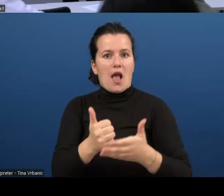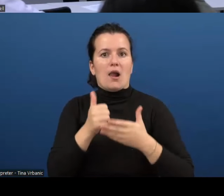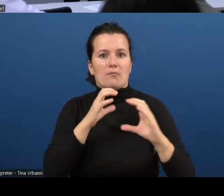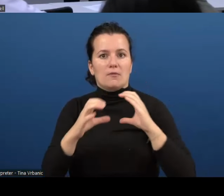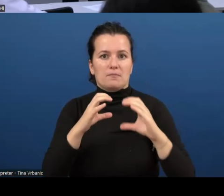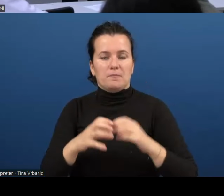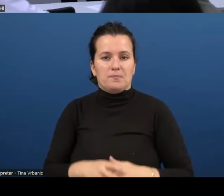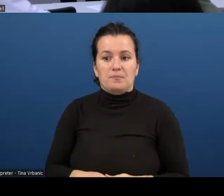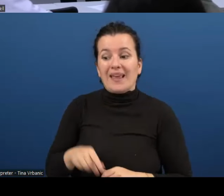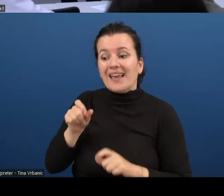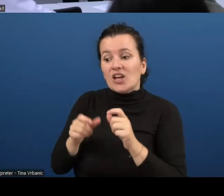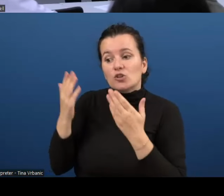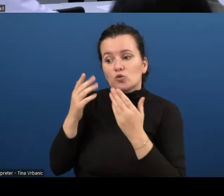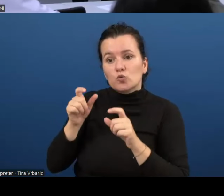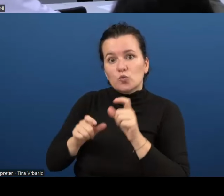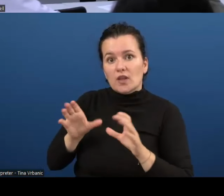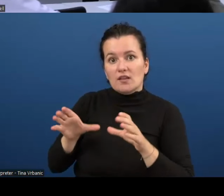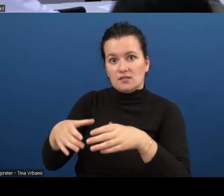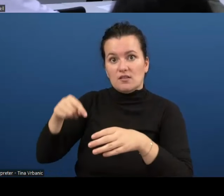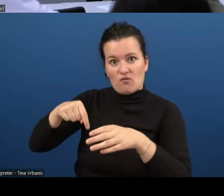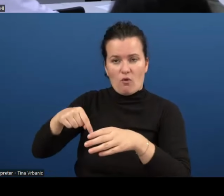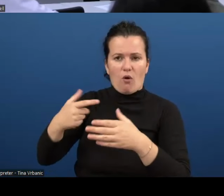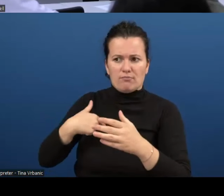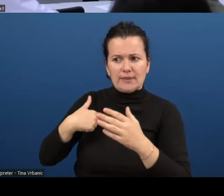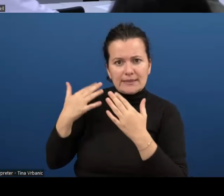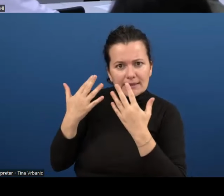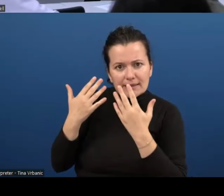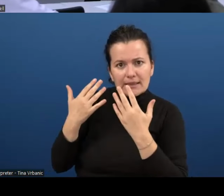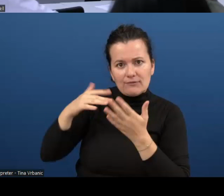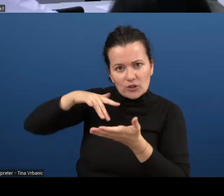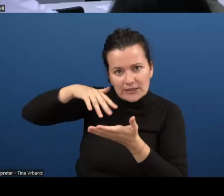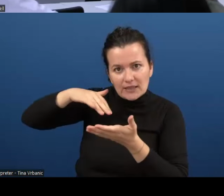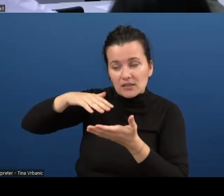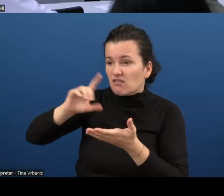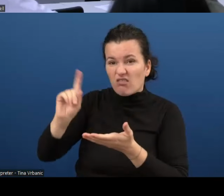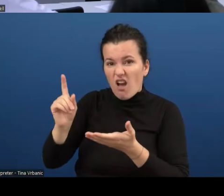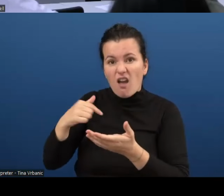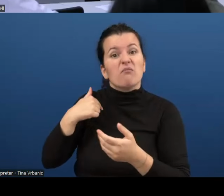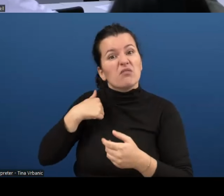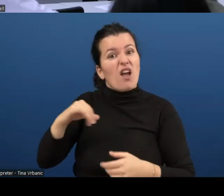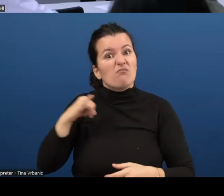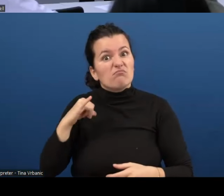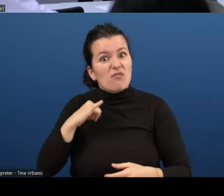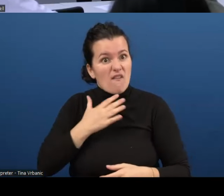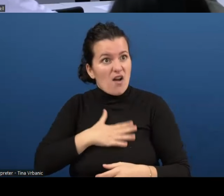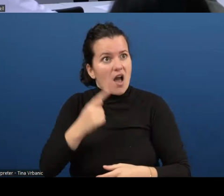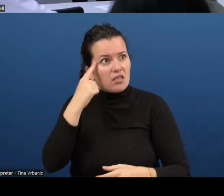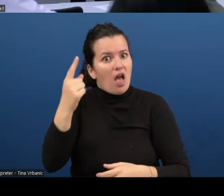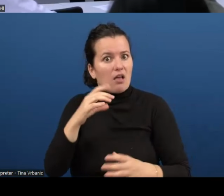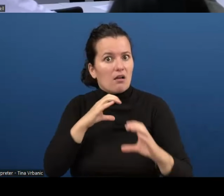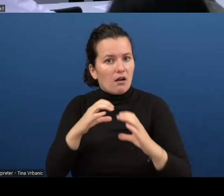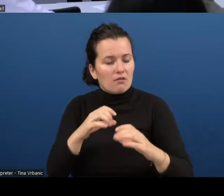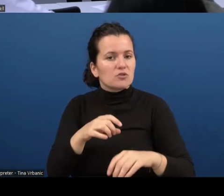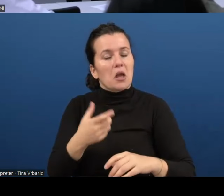study points, but only because they are very interested in this topic. And it has been going on for a number